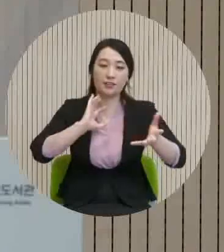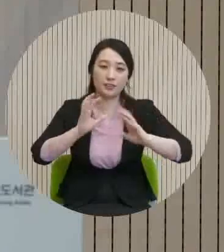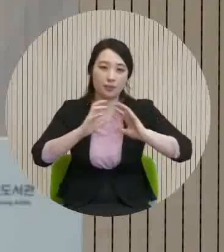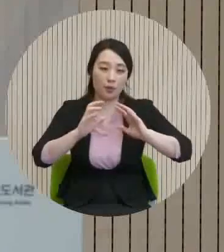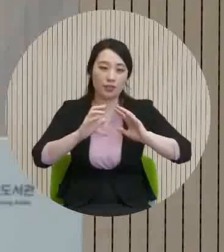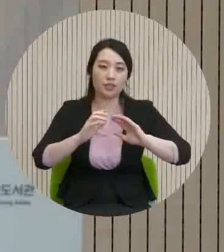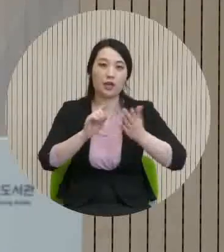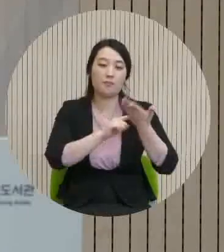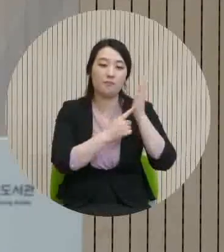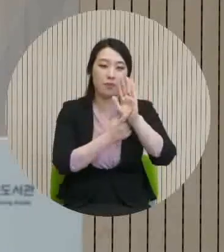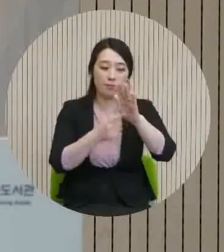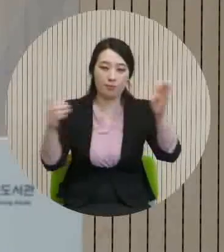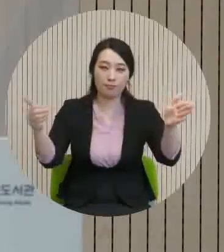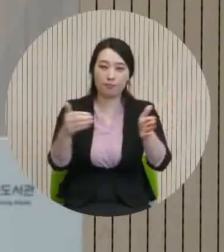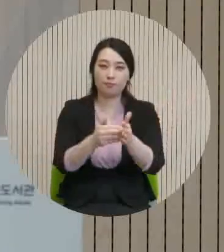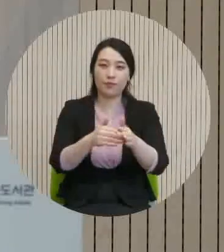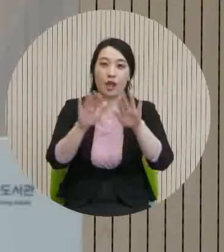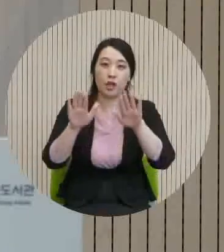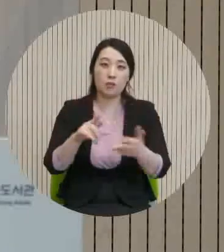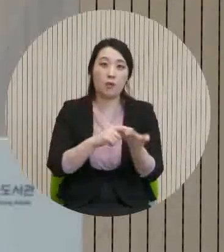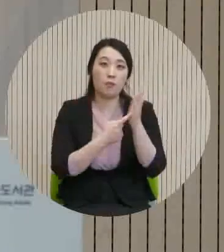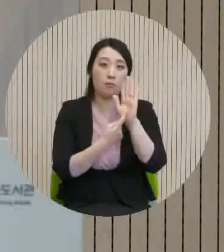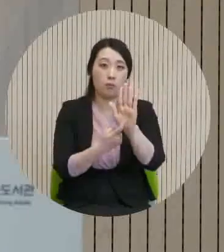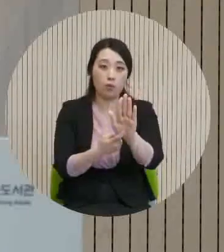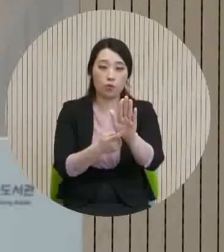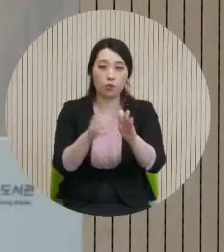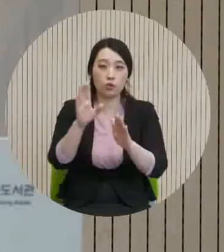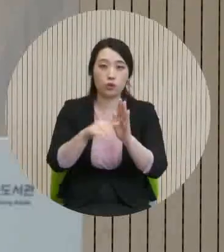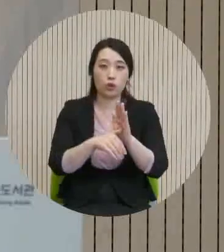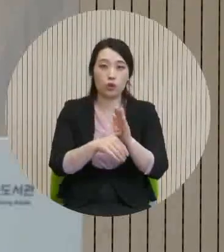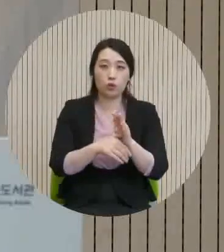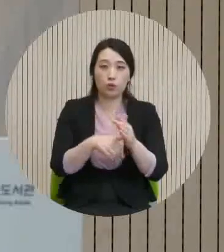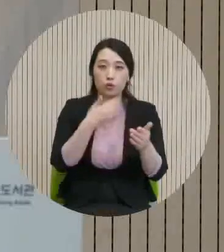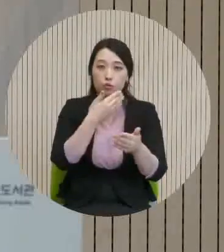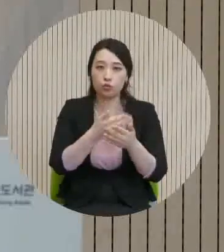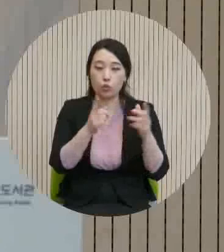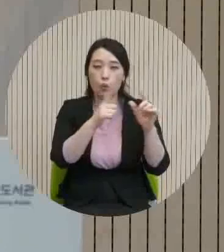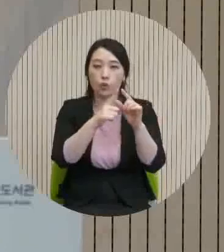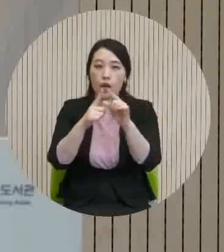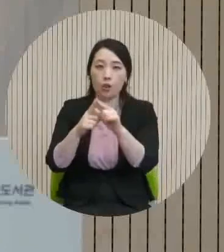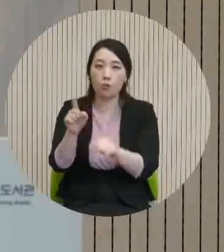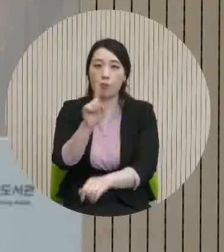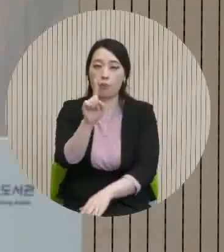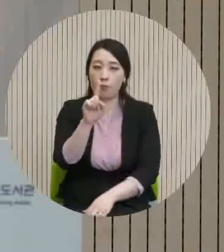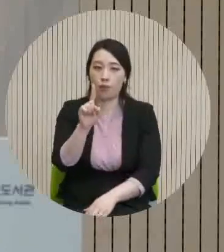Mr. Tatu Salonen and Mr. Eric Chen from National Library Board of Singapore. Thank you very much.